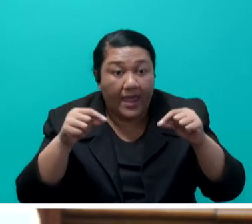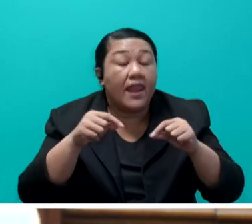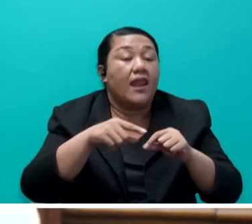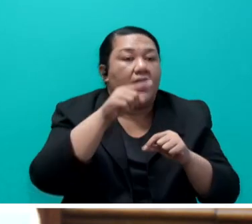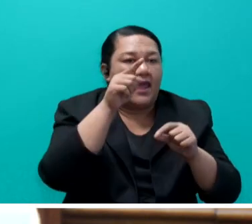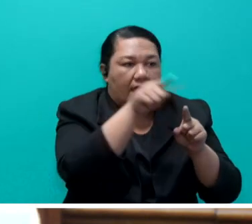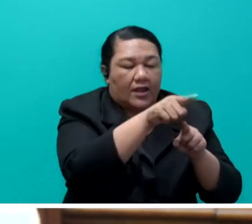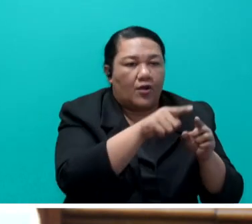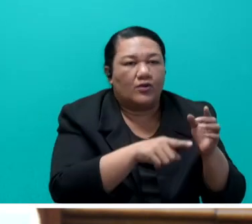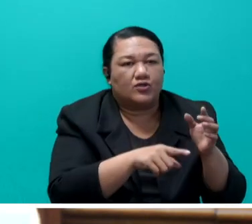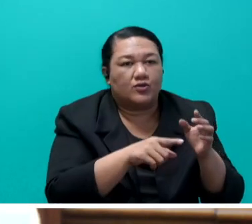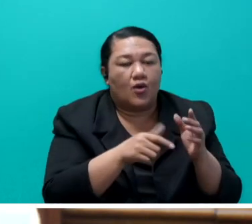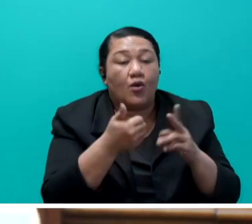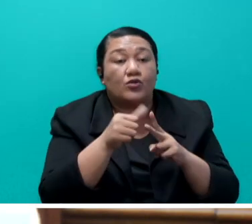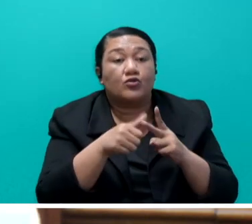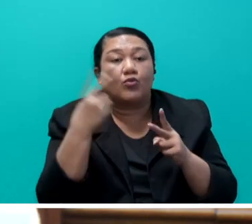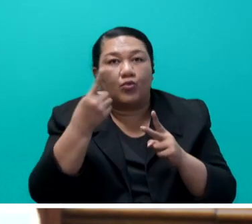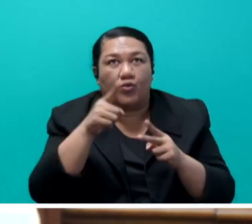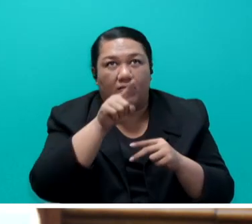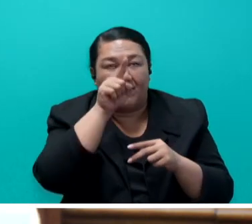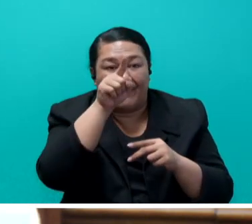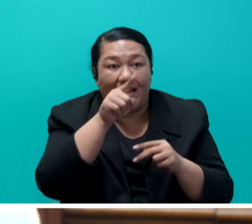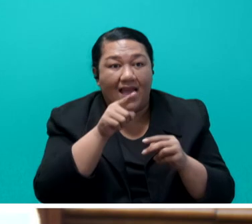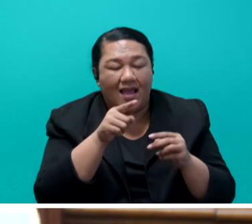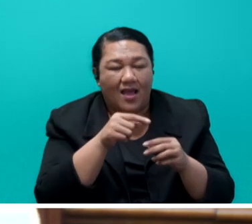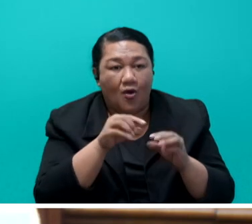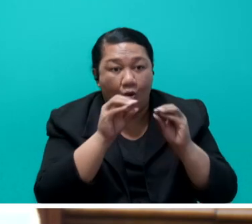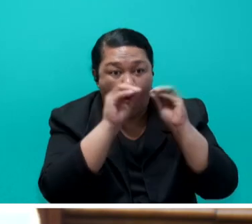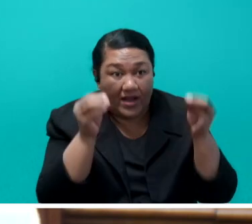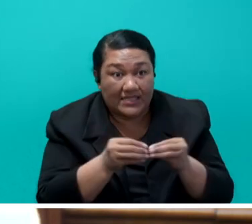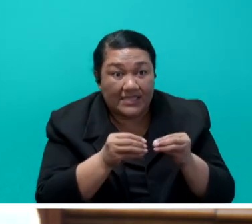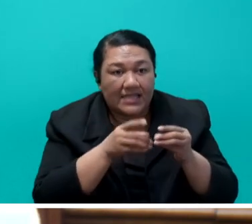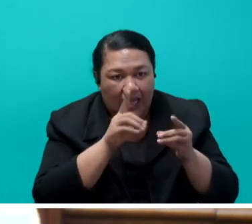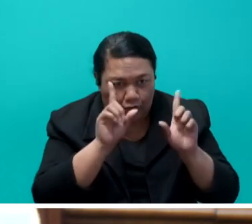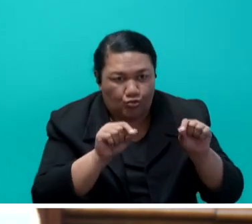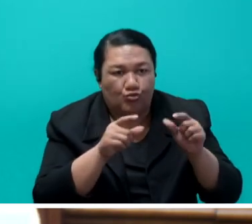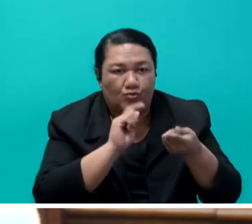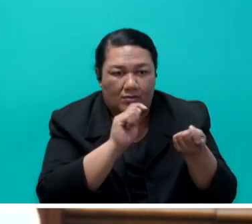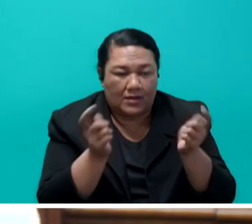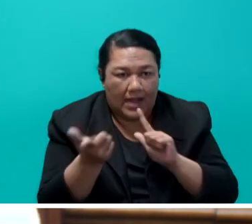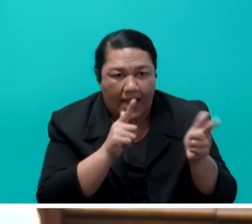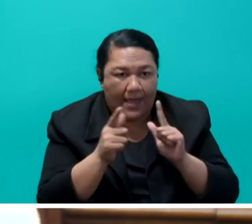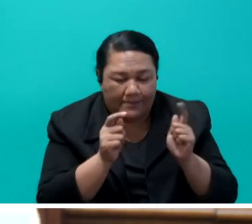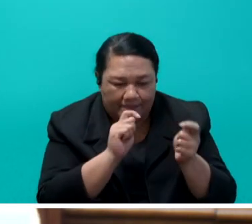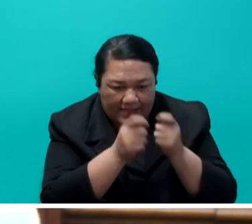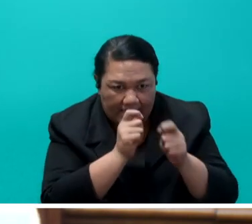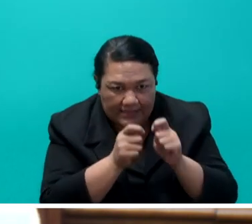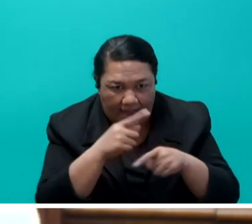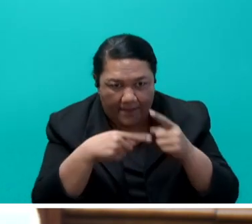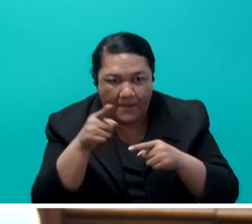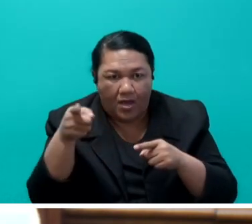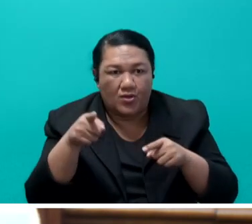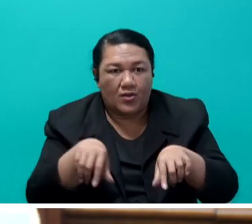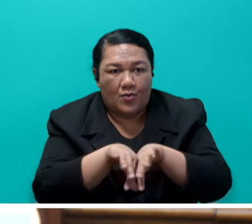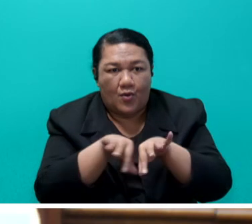access to the latest information and updates. It is crucial to acknowledge that there are